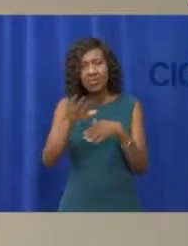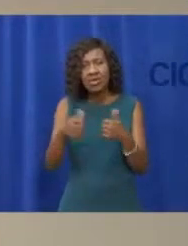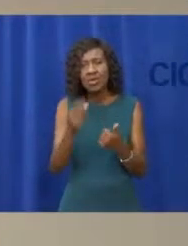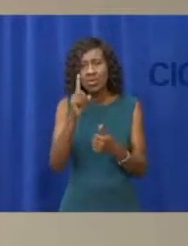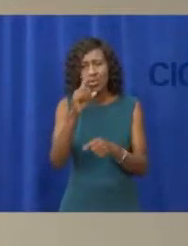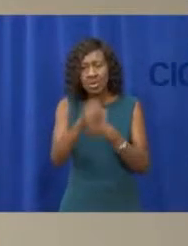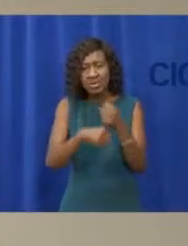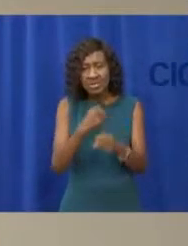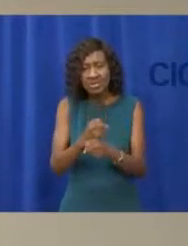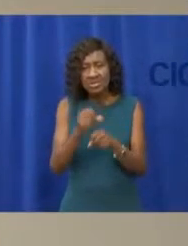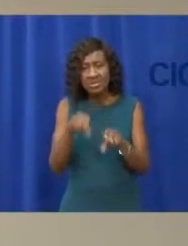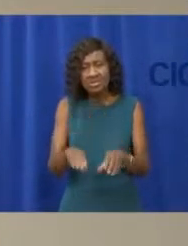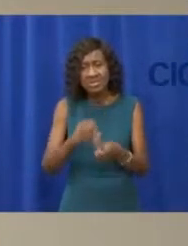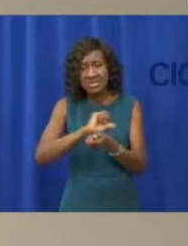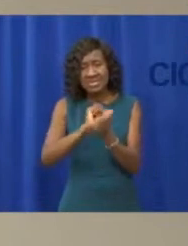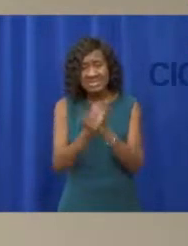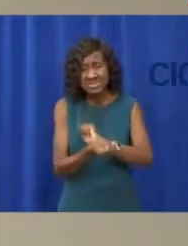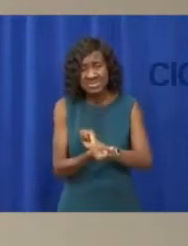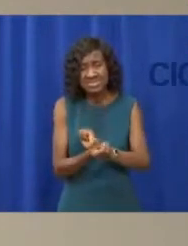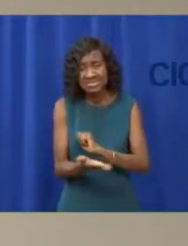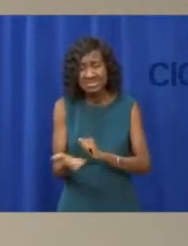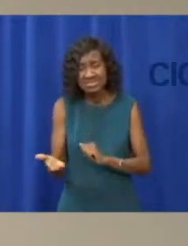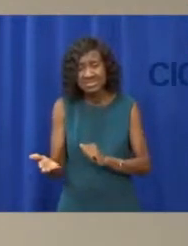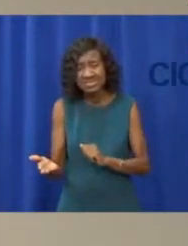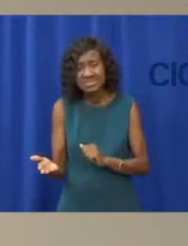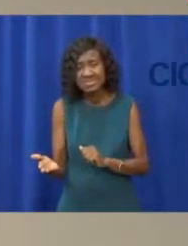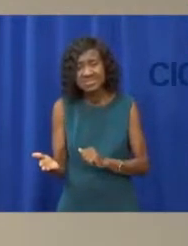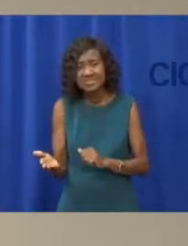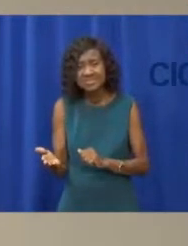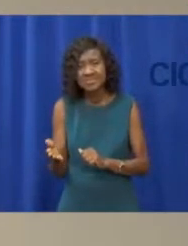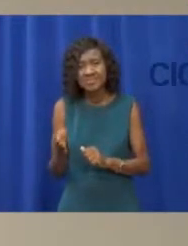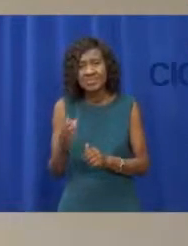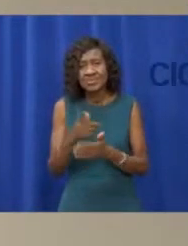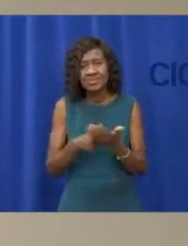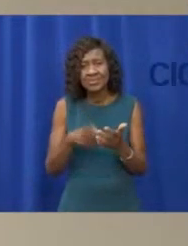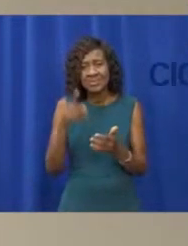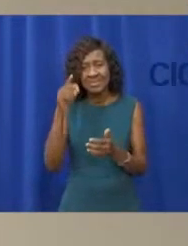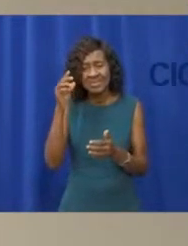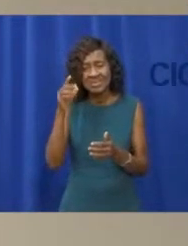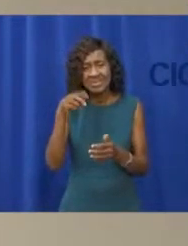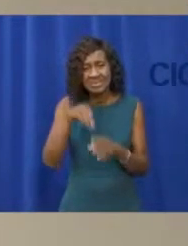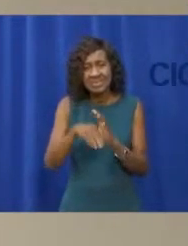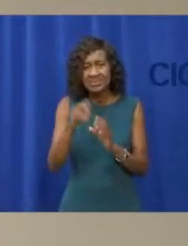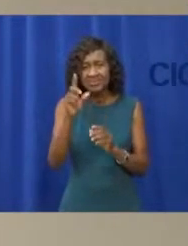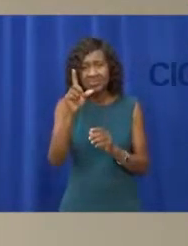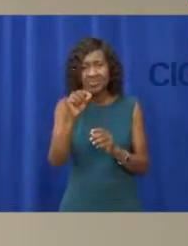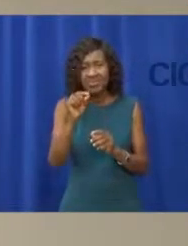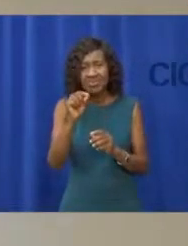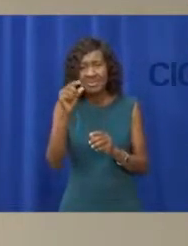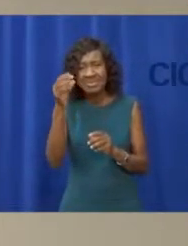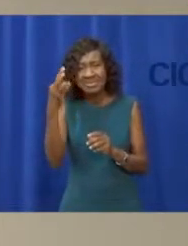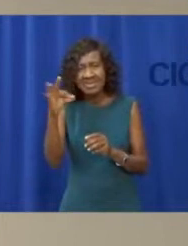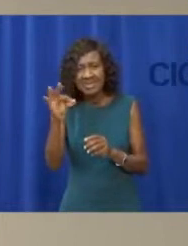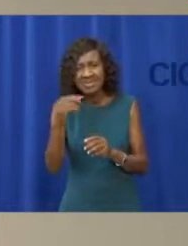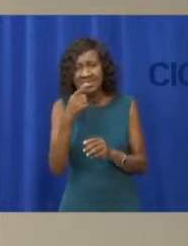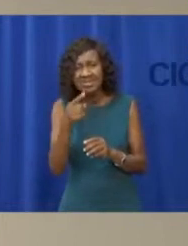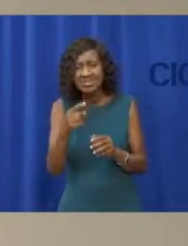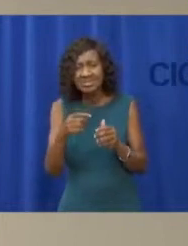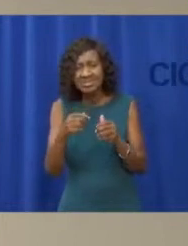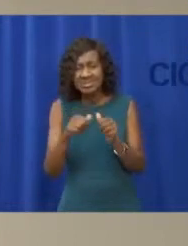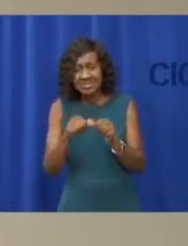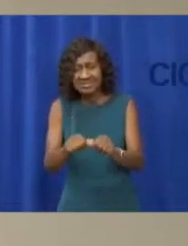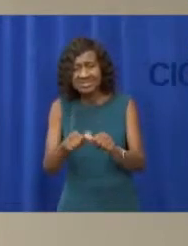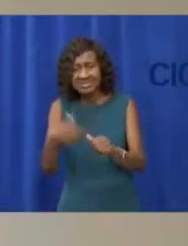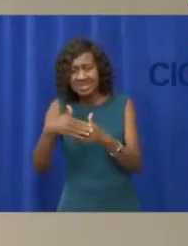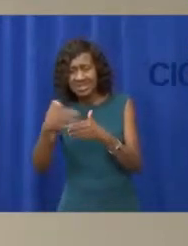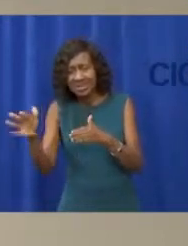things. As you've been seeing, what a thing. In 2019, we said to stay away from negative people.